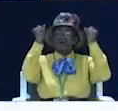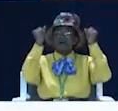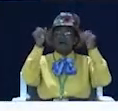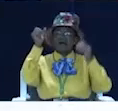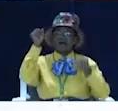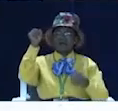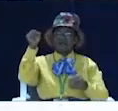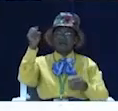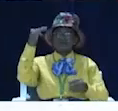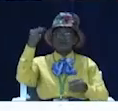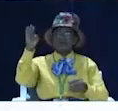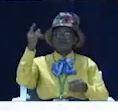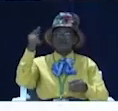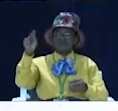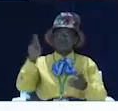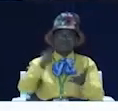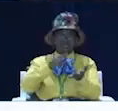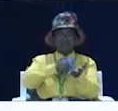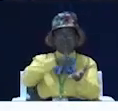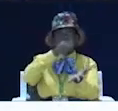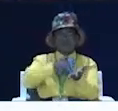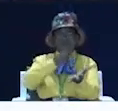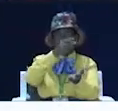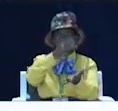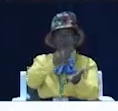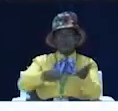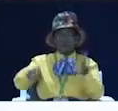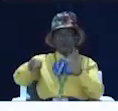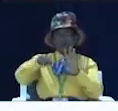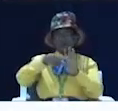of the double portion anointing